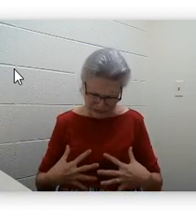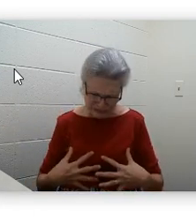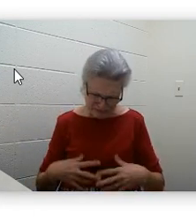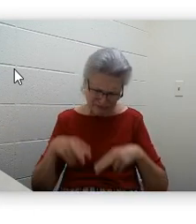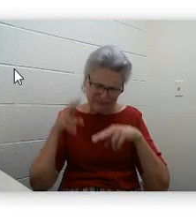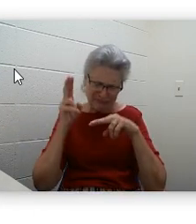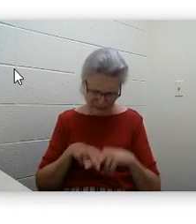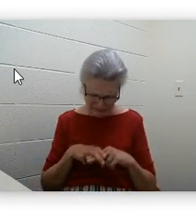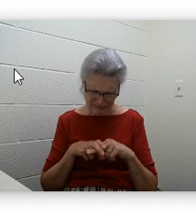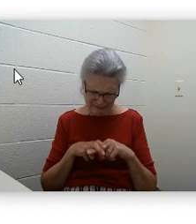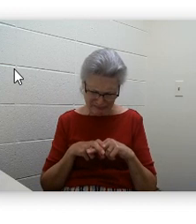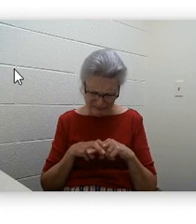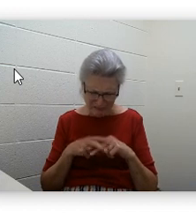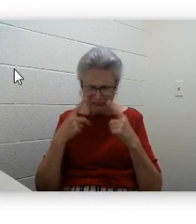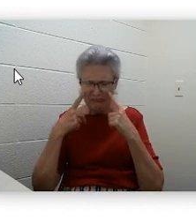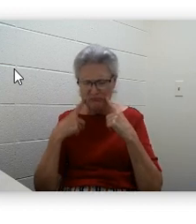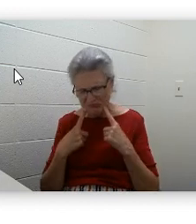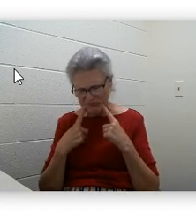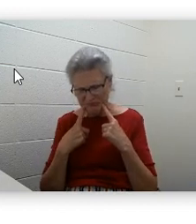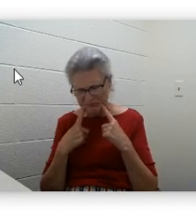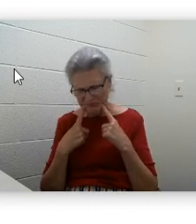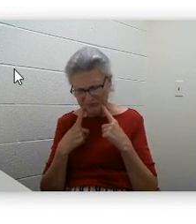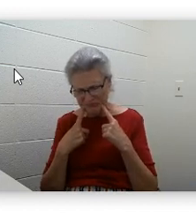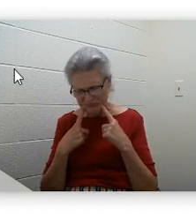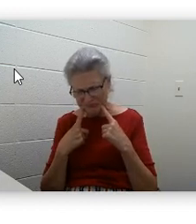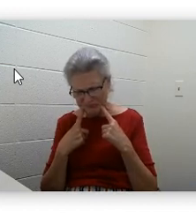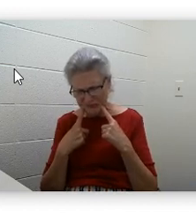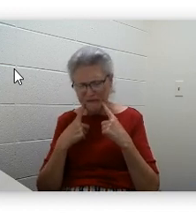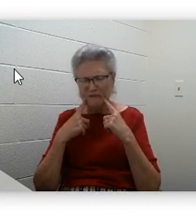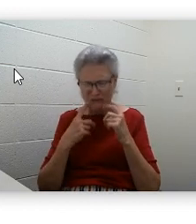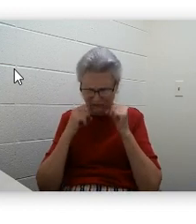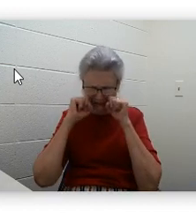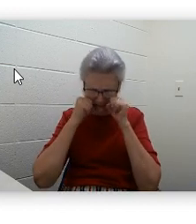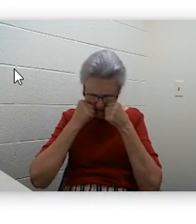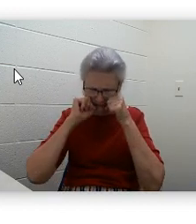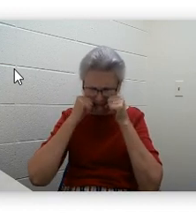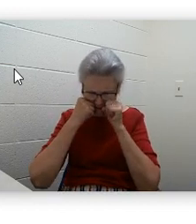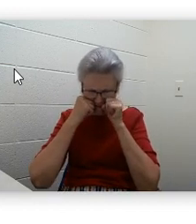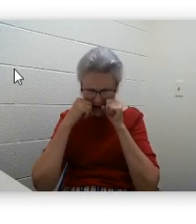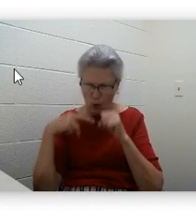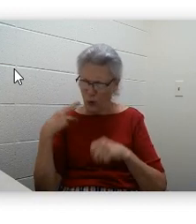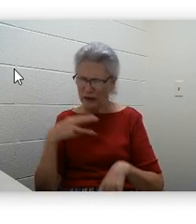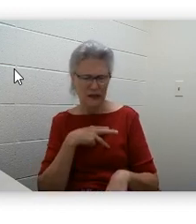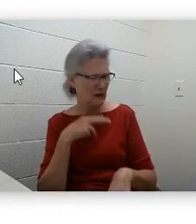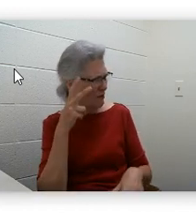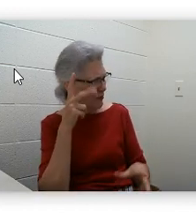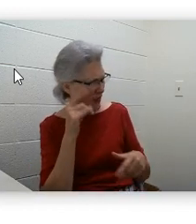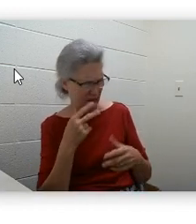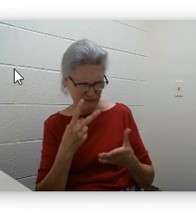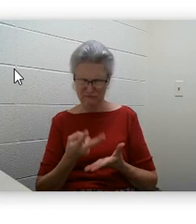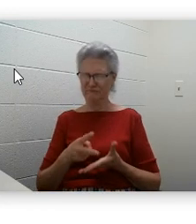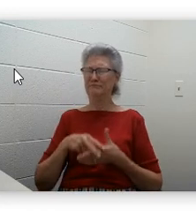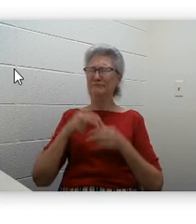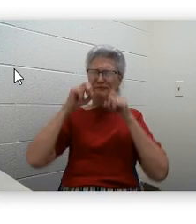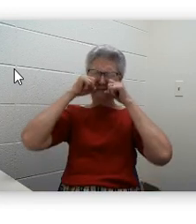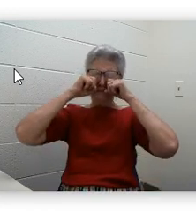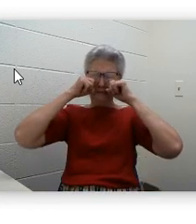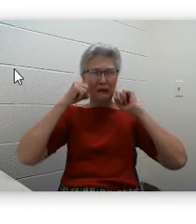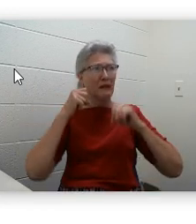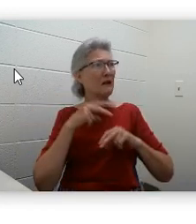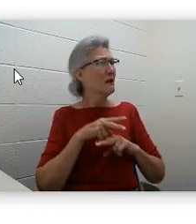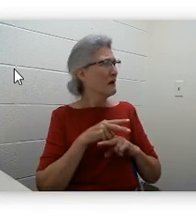on the floor and cried. His sobs woke Wendy, and she sat up in bed. He was not alarmed to